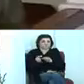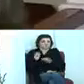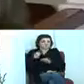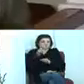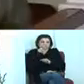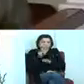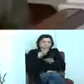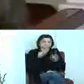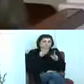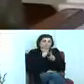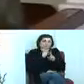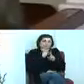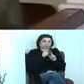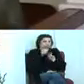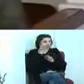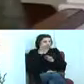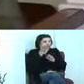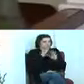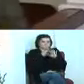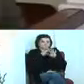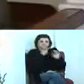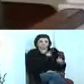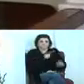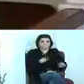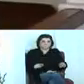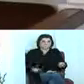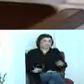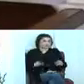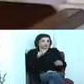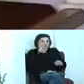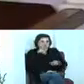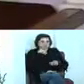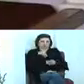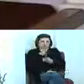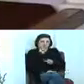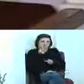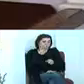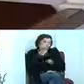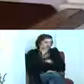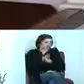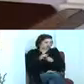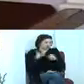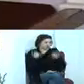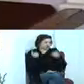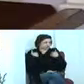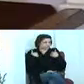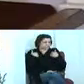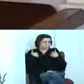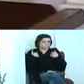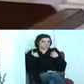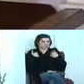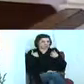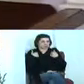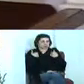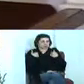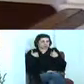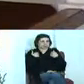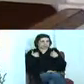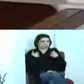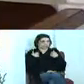Lord. That's not the words that's in the scripture and the promises that we have. So rebuke